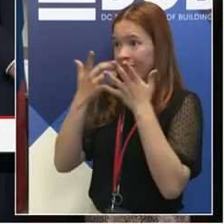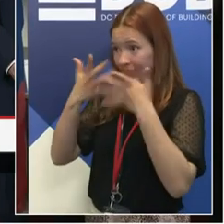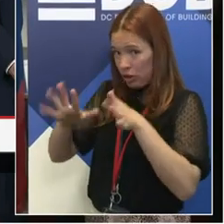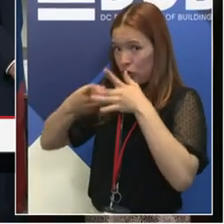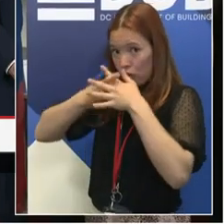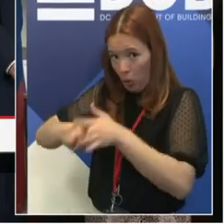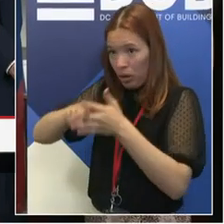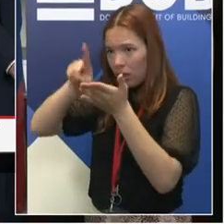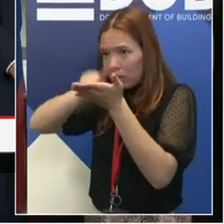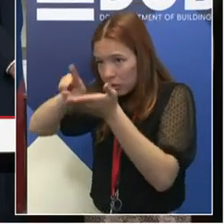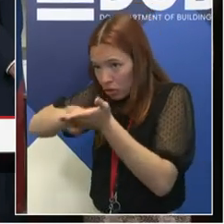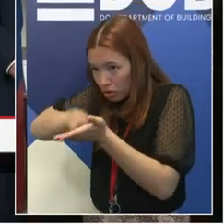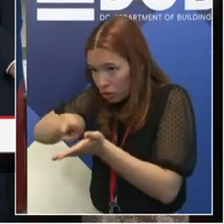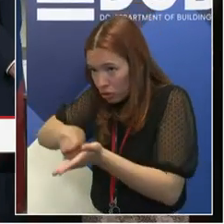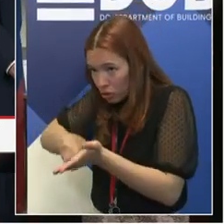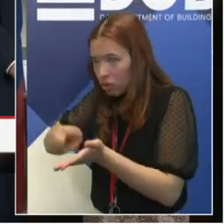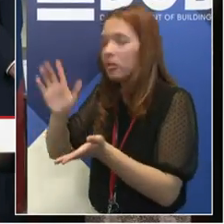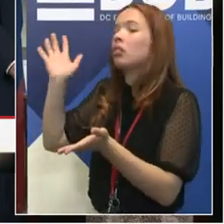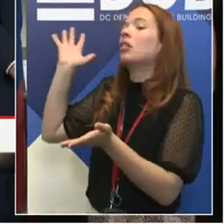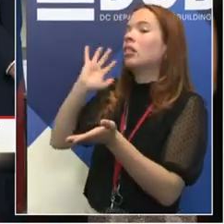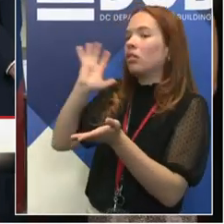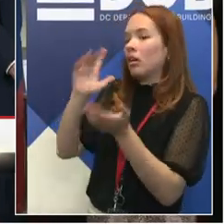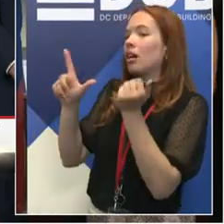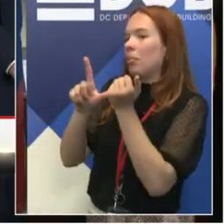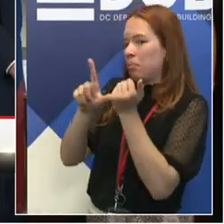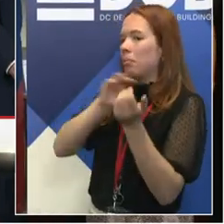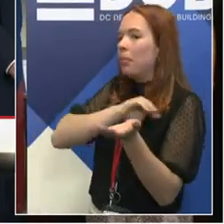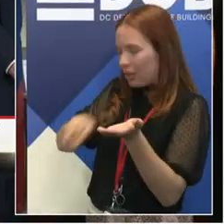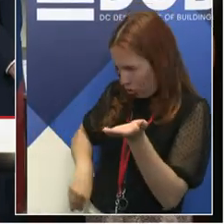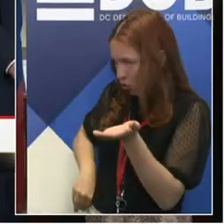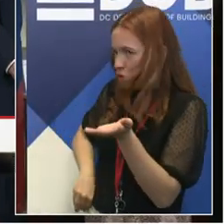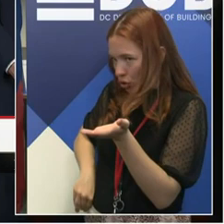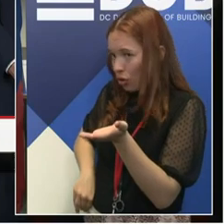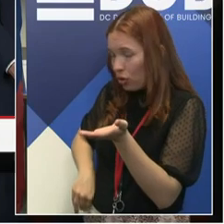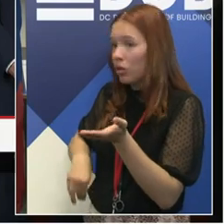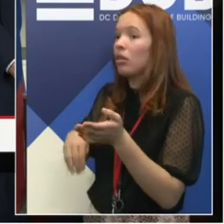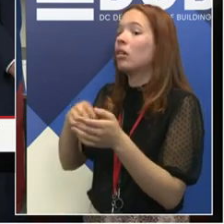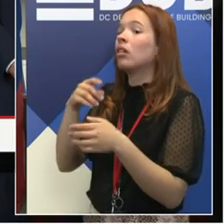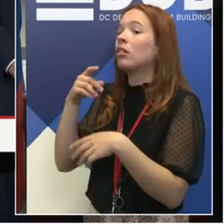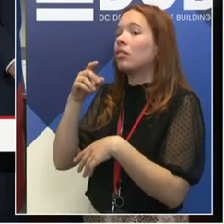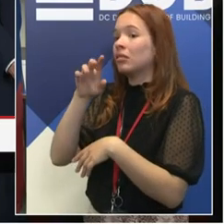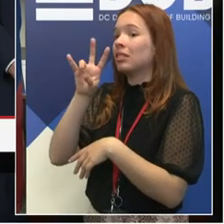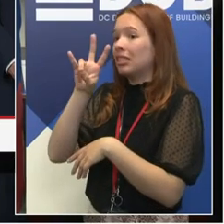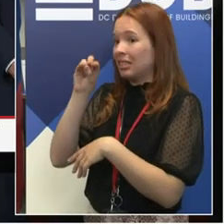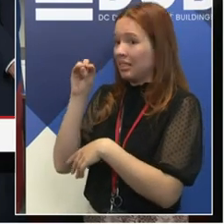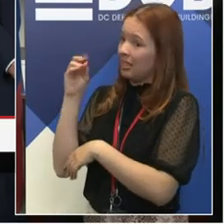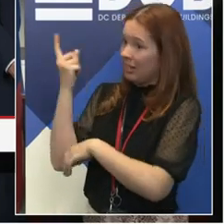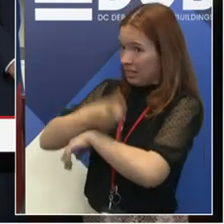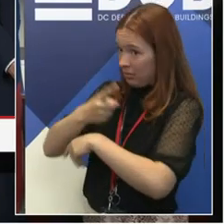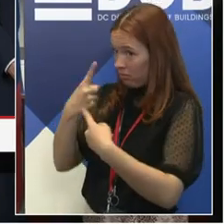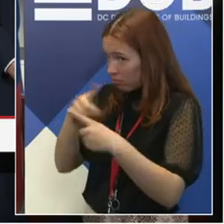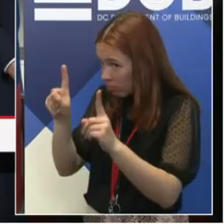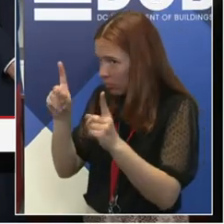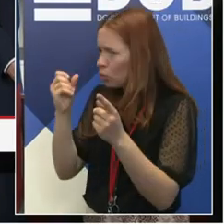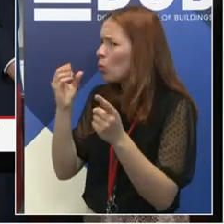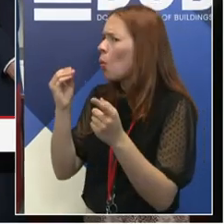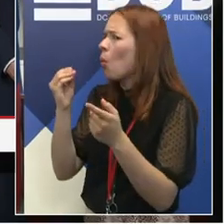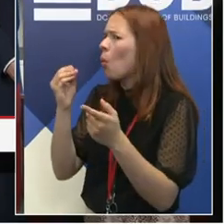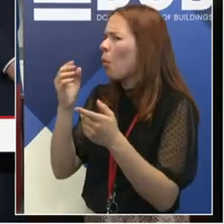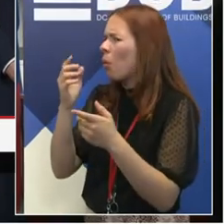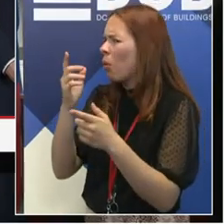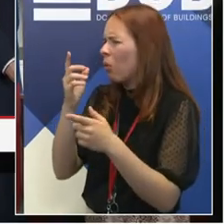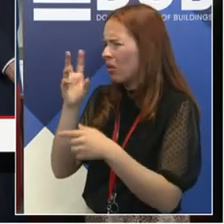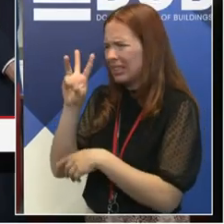days was the required deadline for their report. Can you update us on the status of that investigation? Yes, the MOC informed